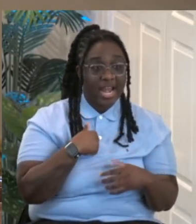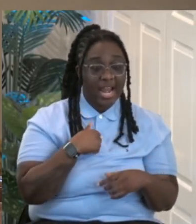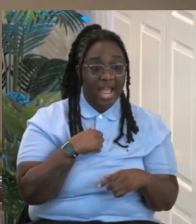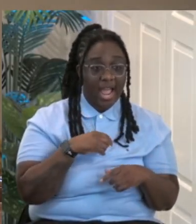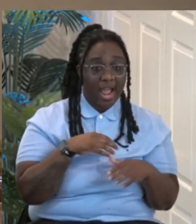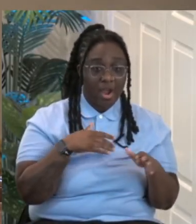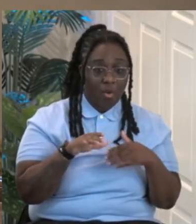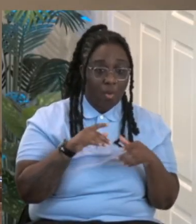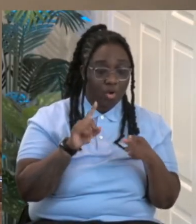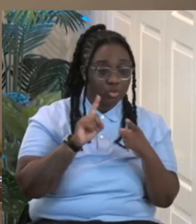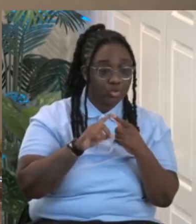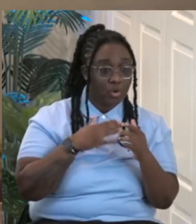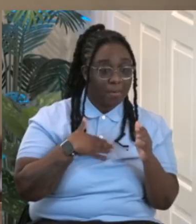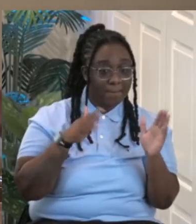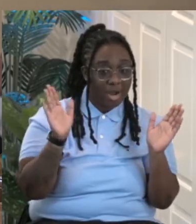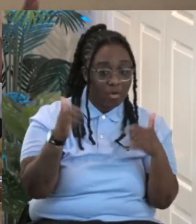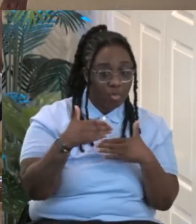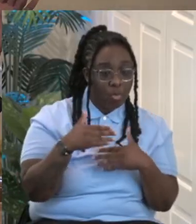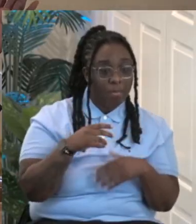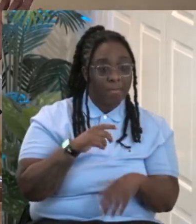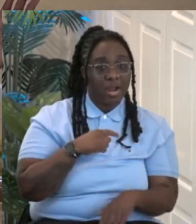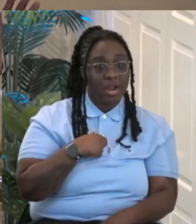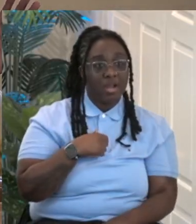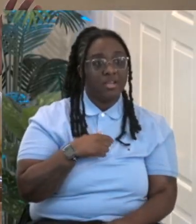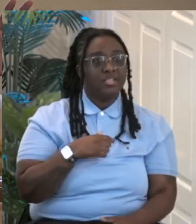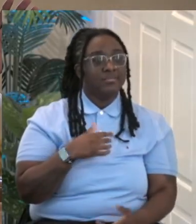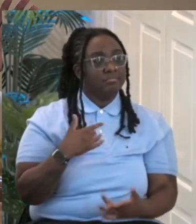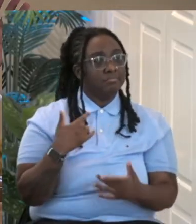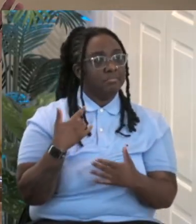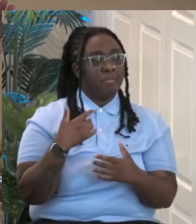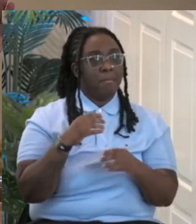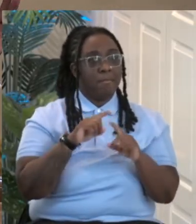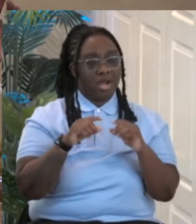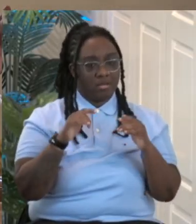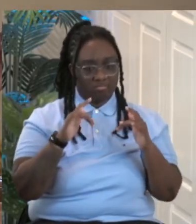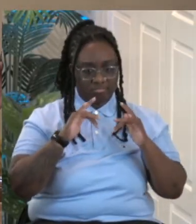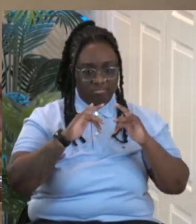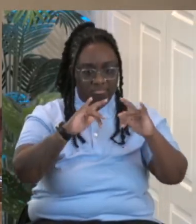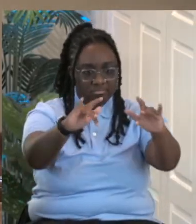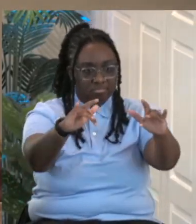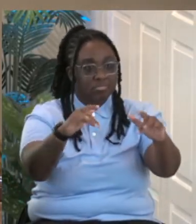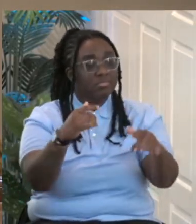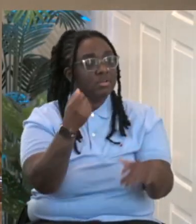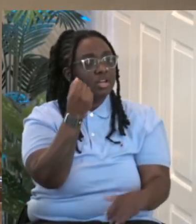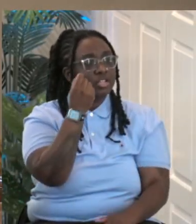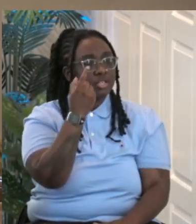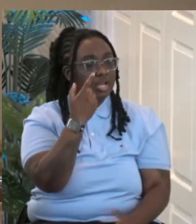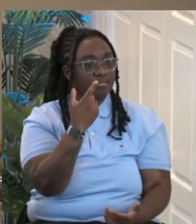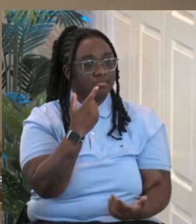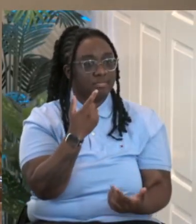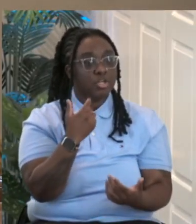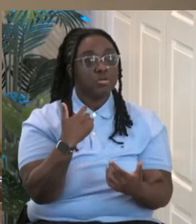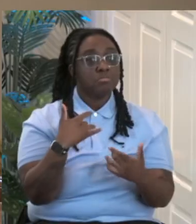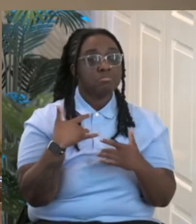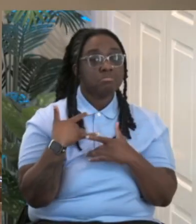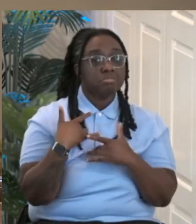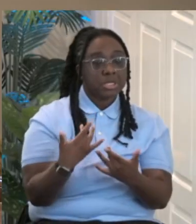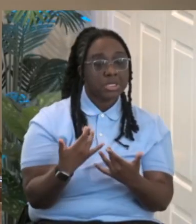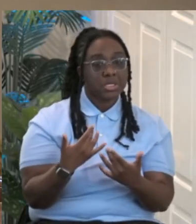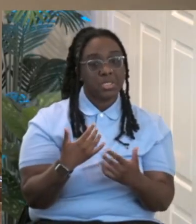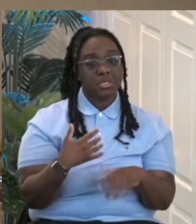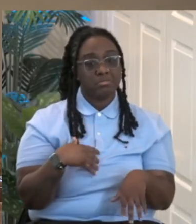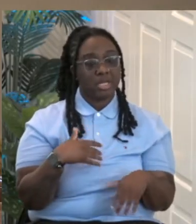around. Usually staff were all young people. These were young people from all over the world. And usually they're hanging